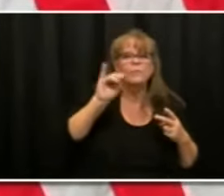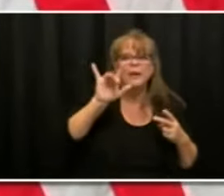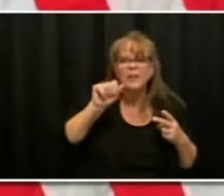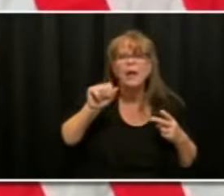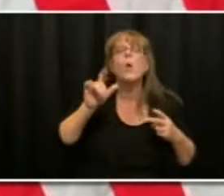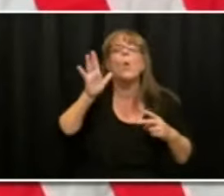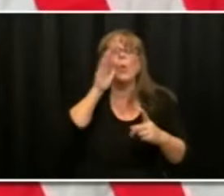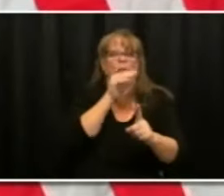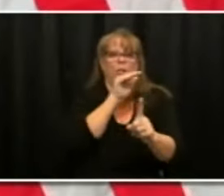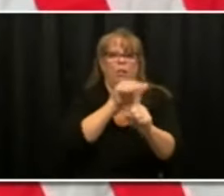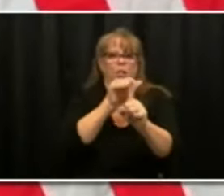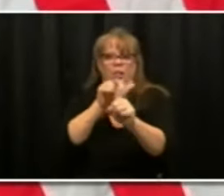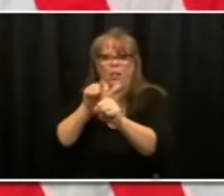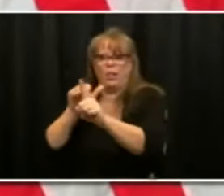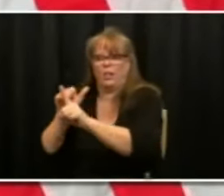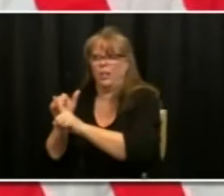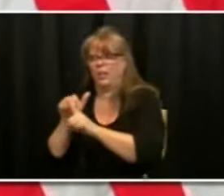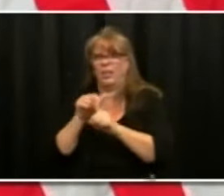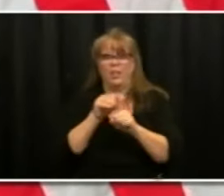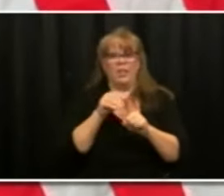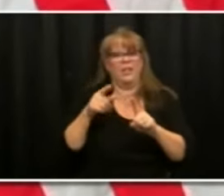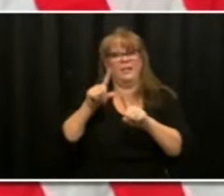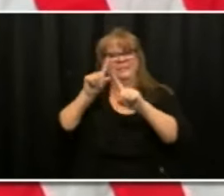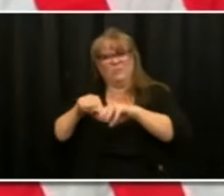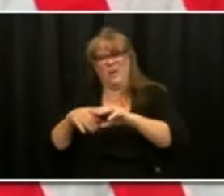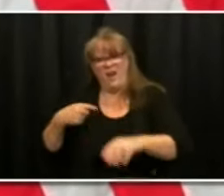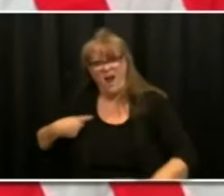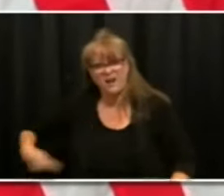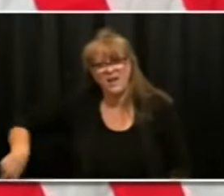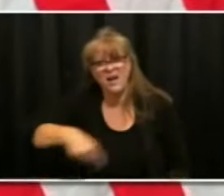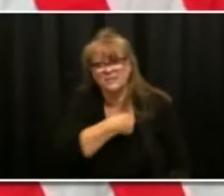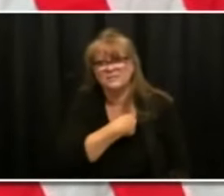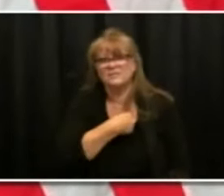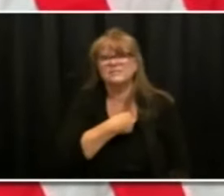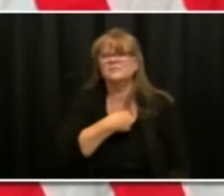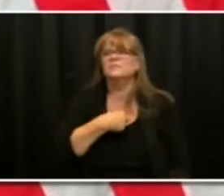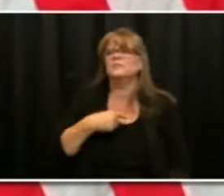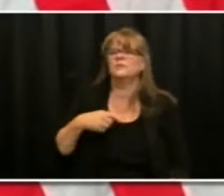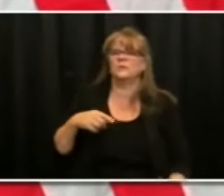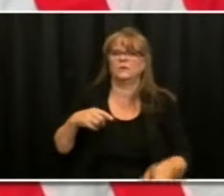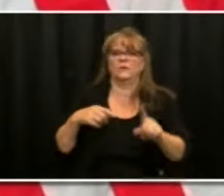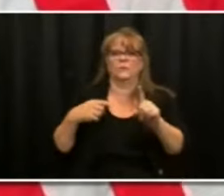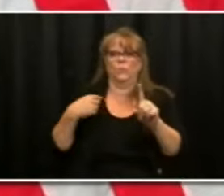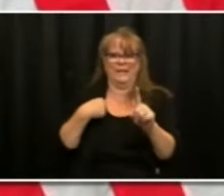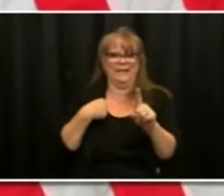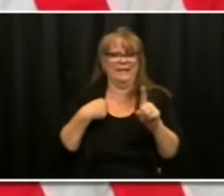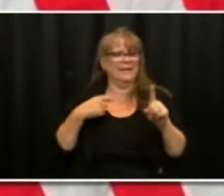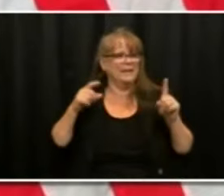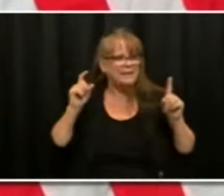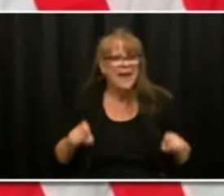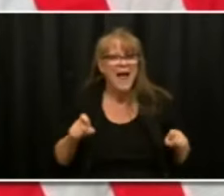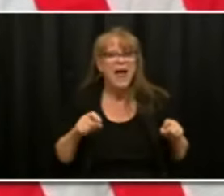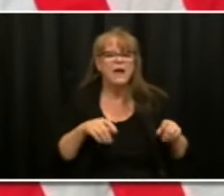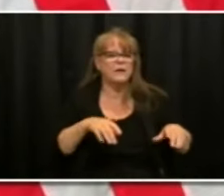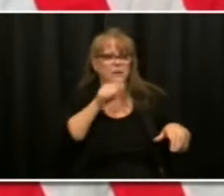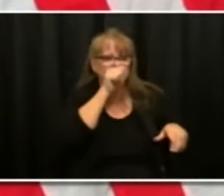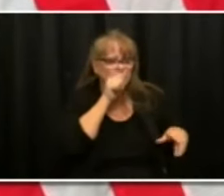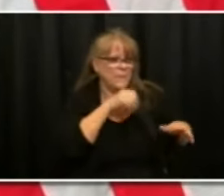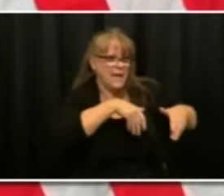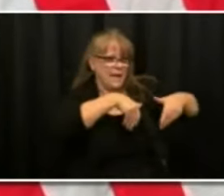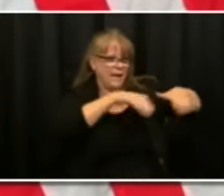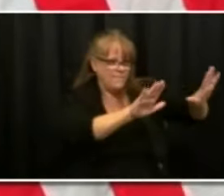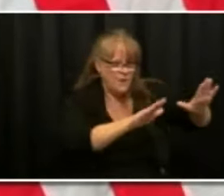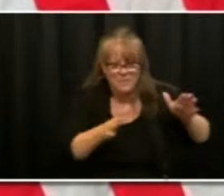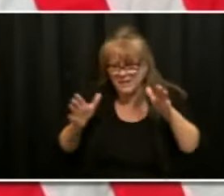make. Now, look, every Coloradan has made sacrifices. We all have. Most of all, those who made the